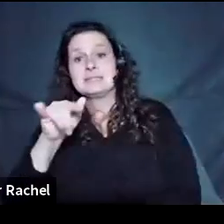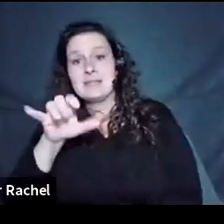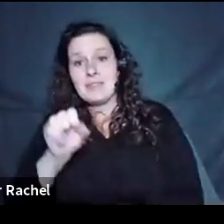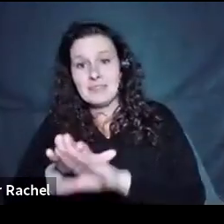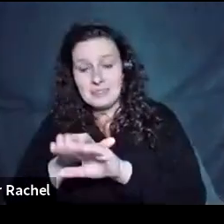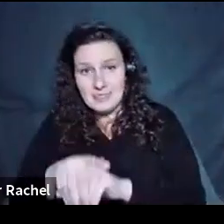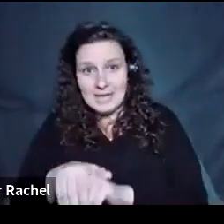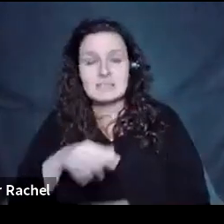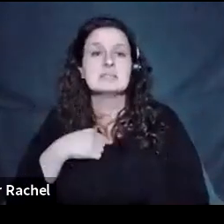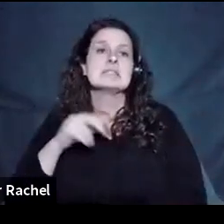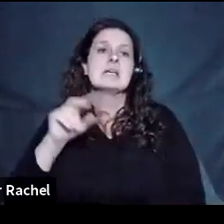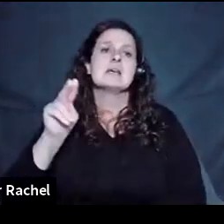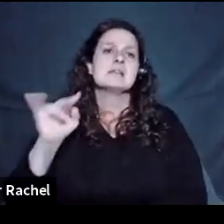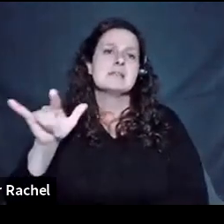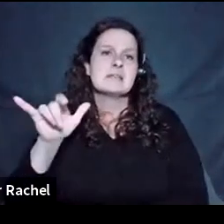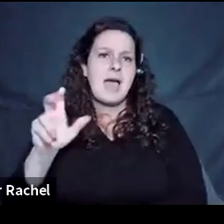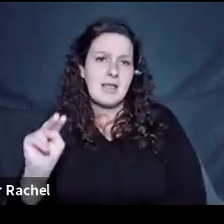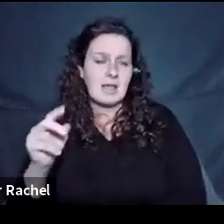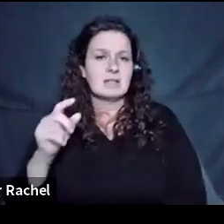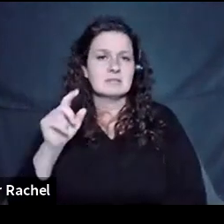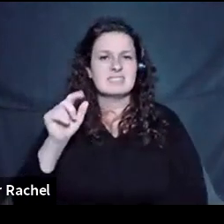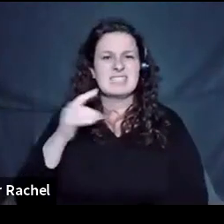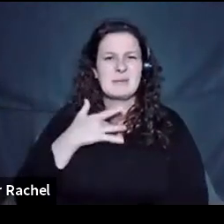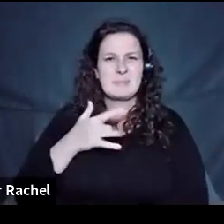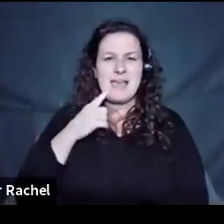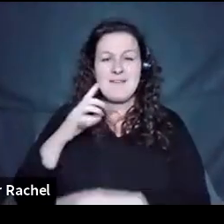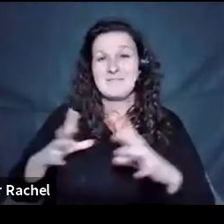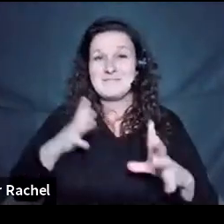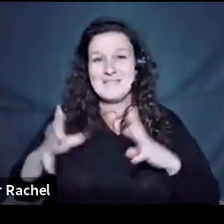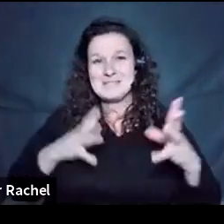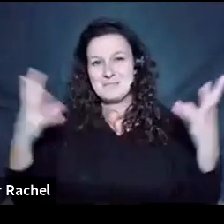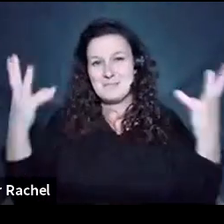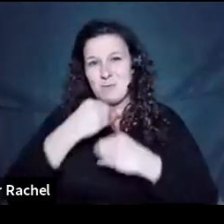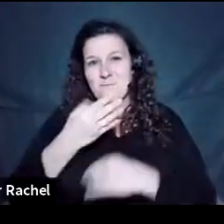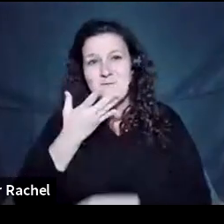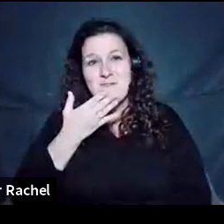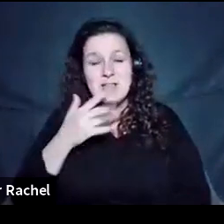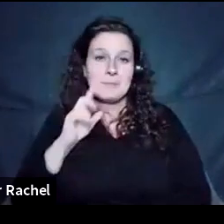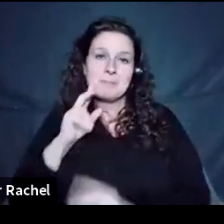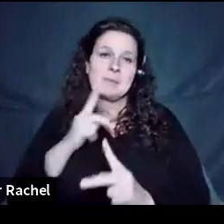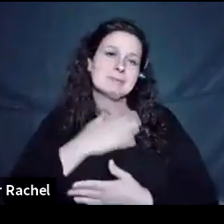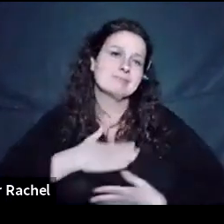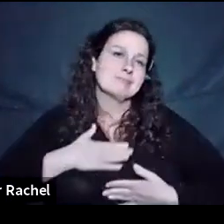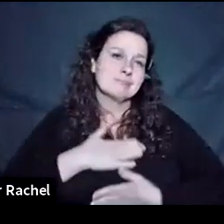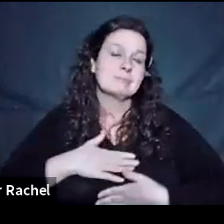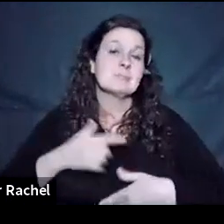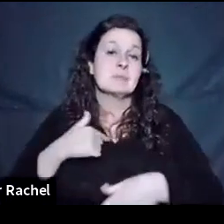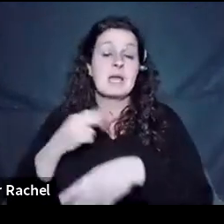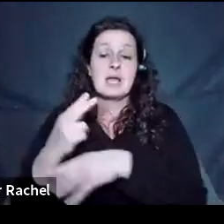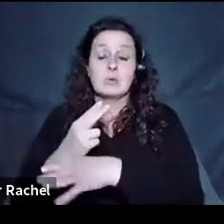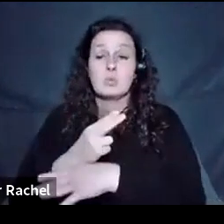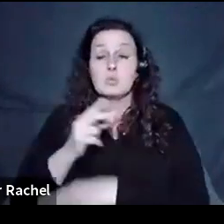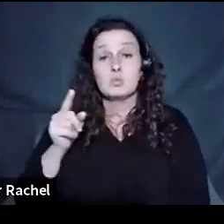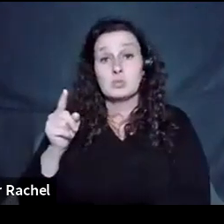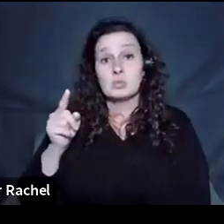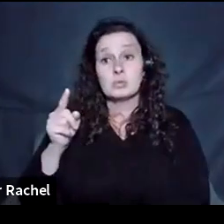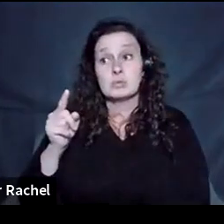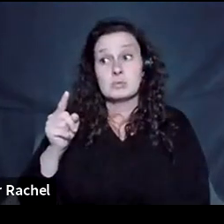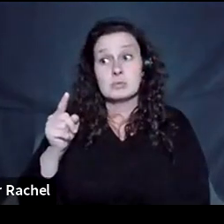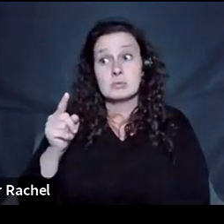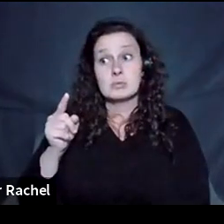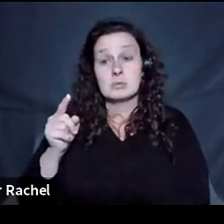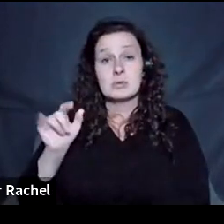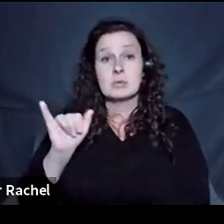most notably nylon, which is the one with all the really fancy, pretty colors that people enjoy. I use, there's